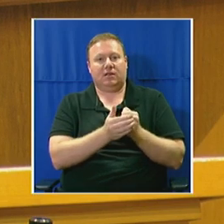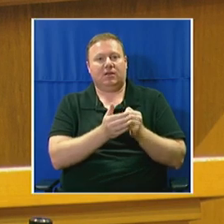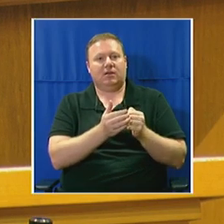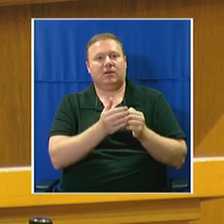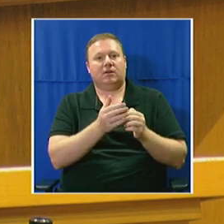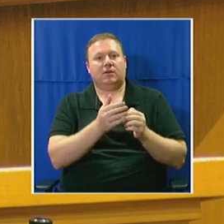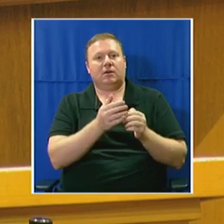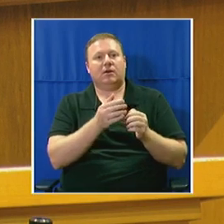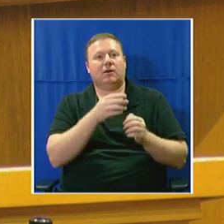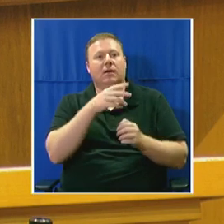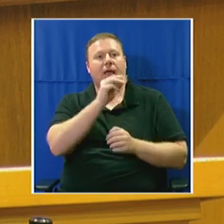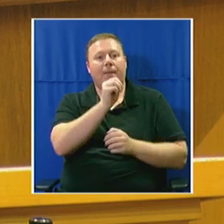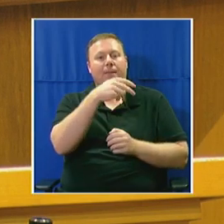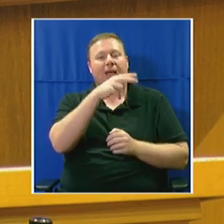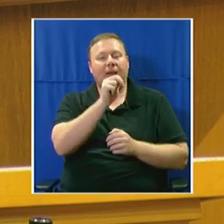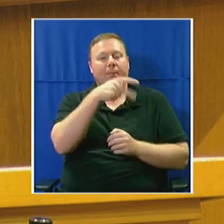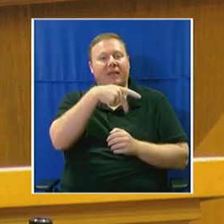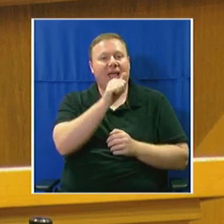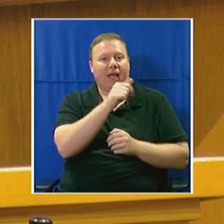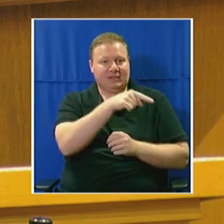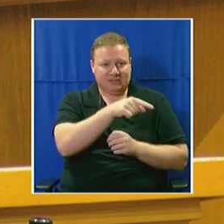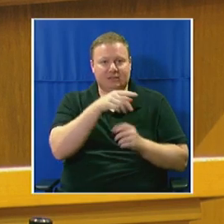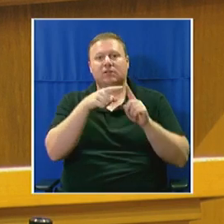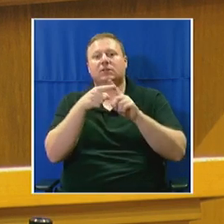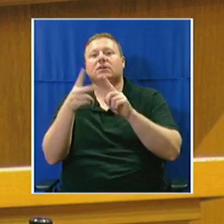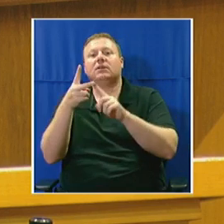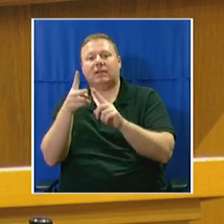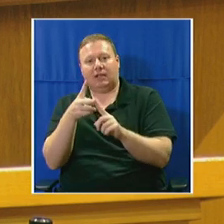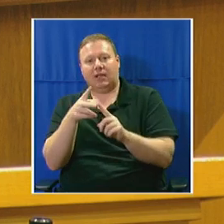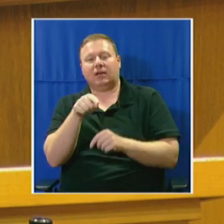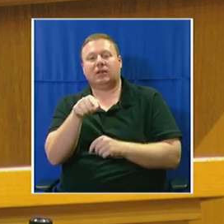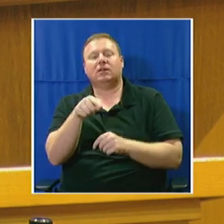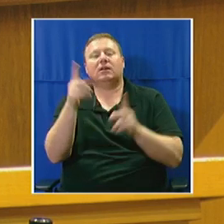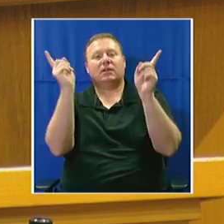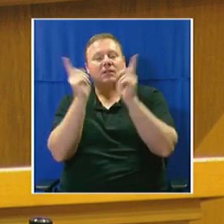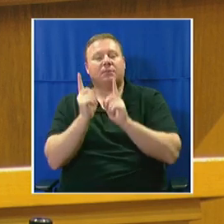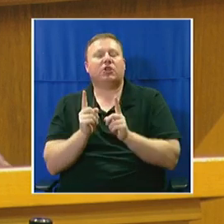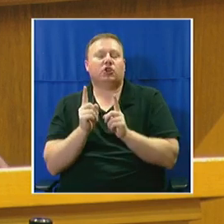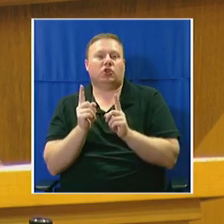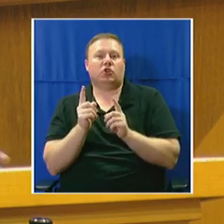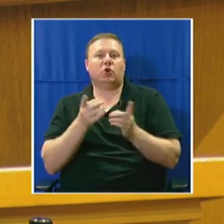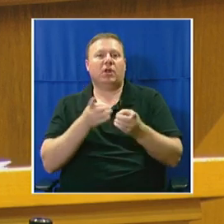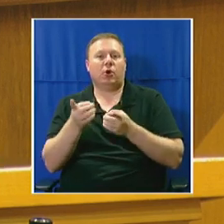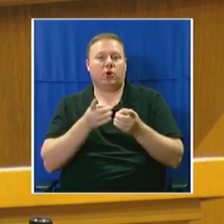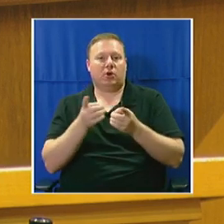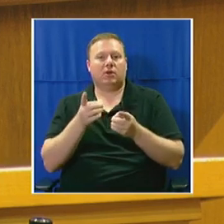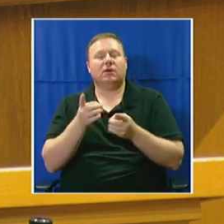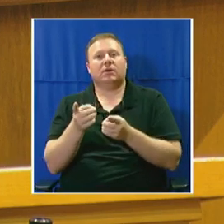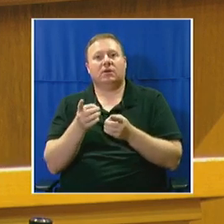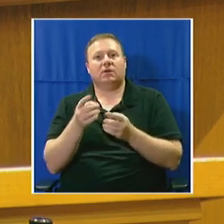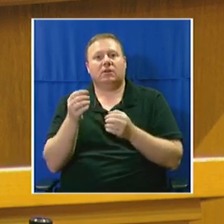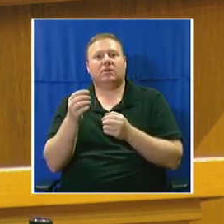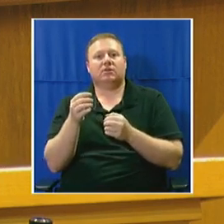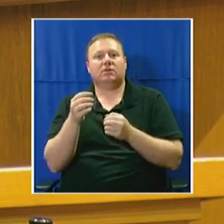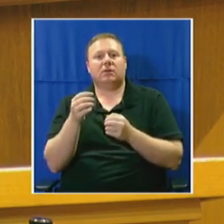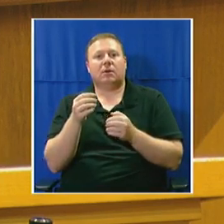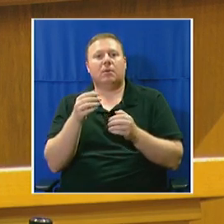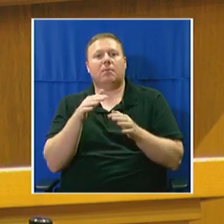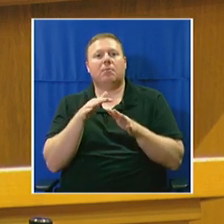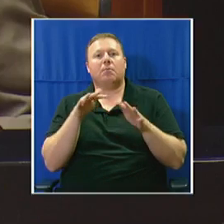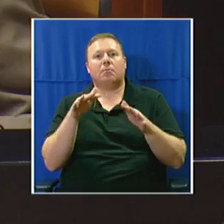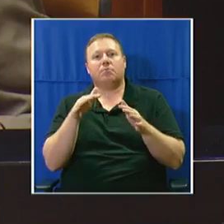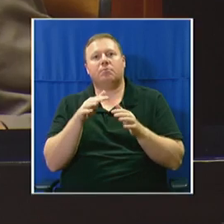Assembly resolves not to restore Advocate to office of Deputy National director of